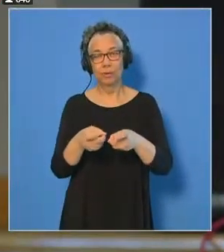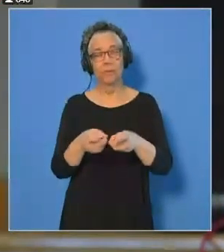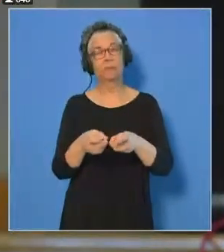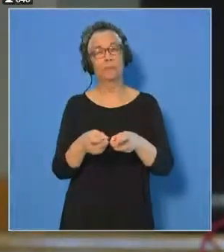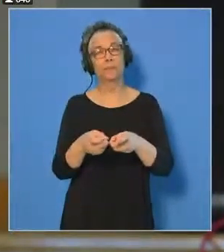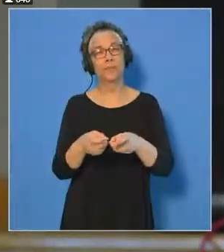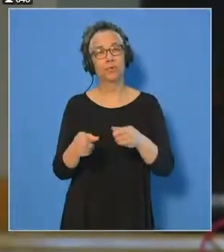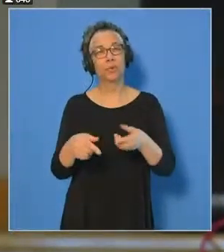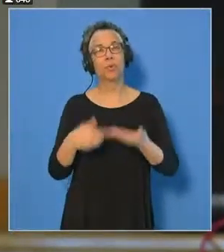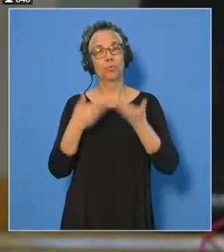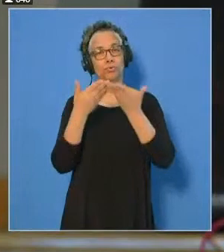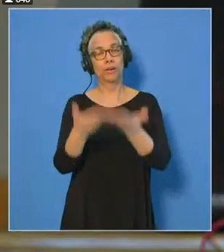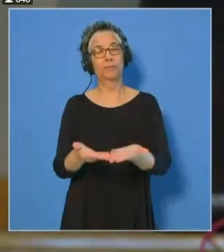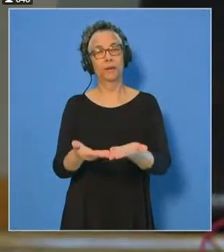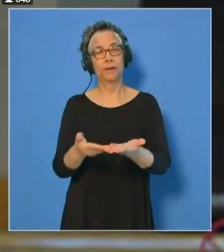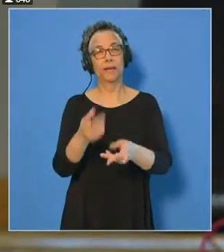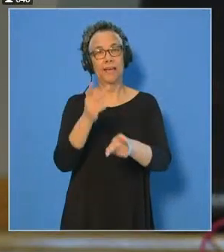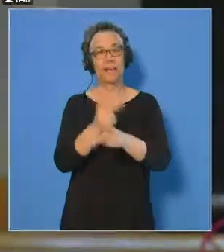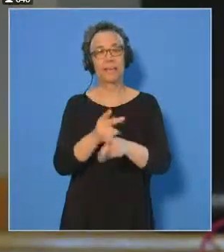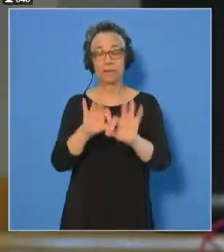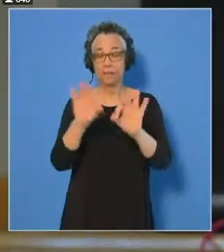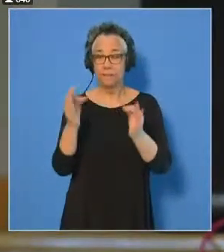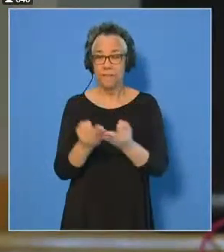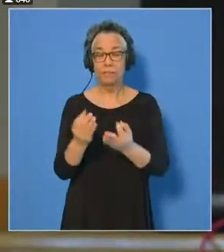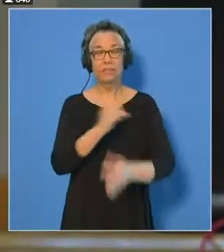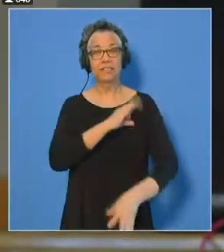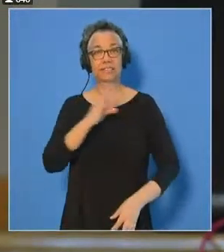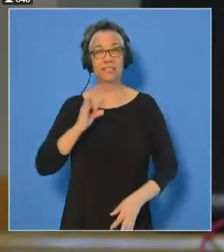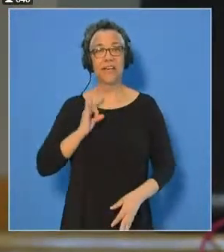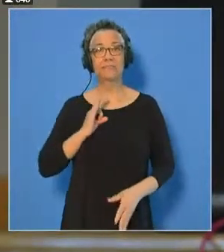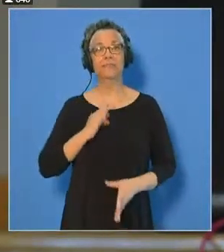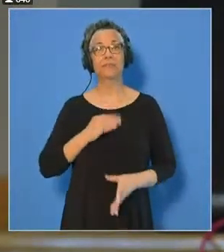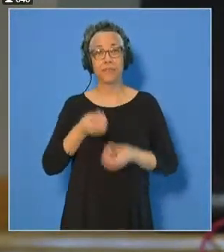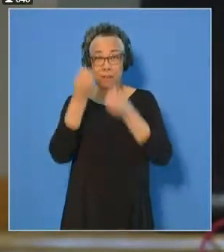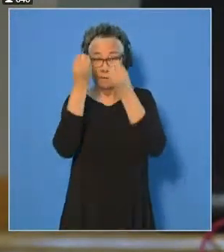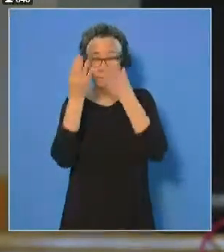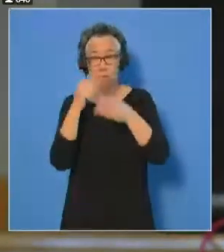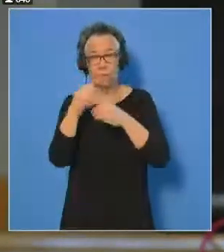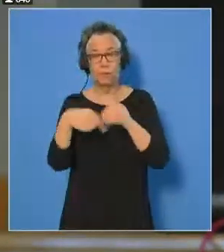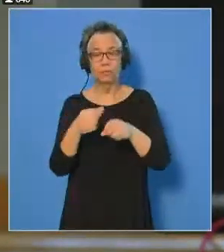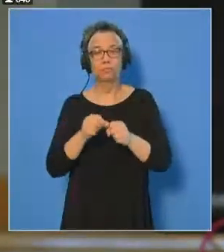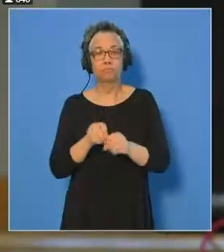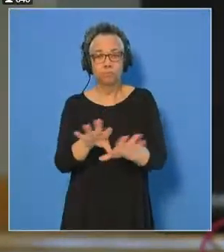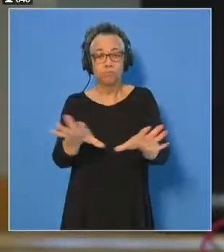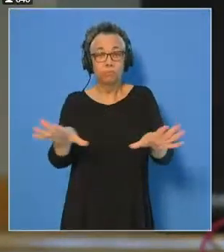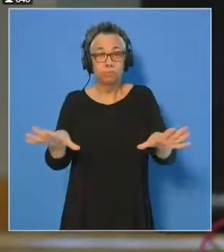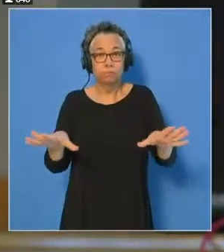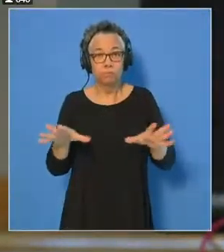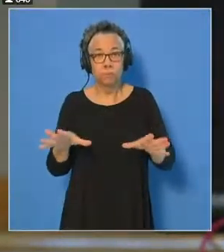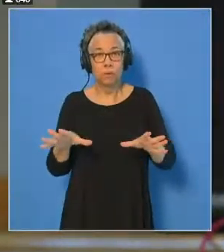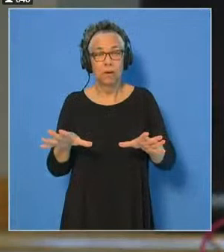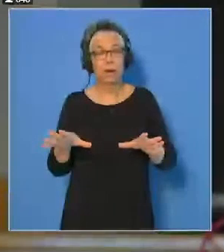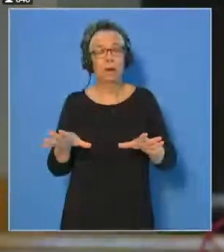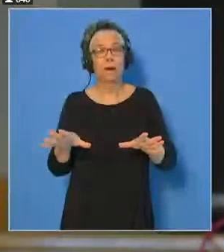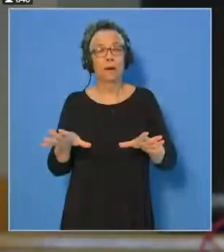recommended below. Keeping families, staff, residents informed about the outbreak. And to that